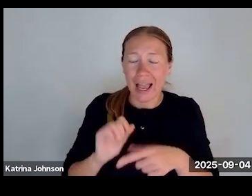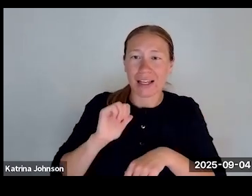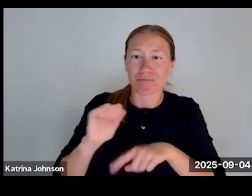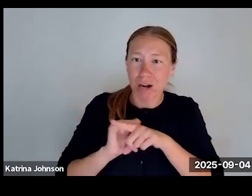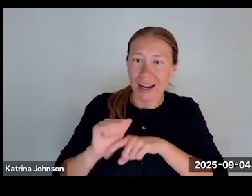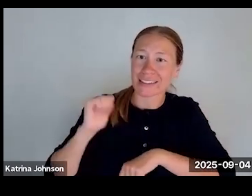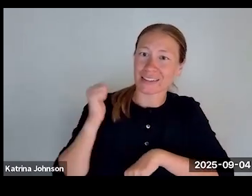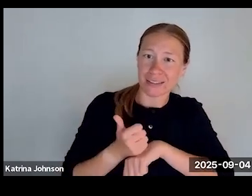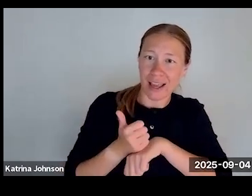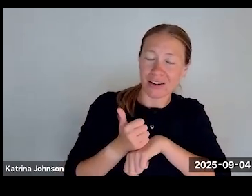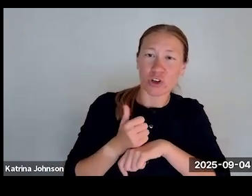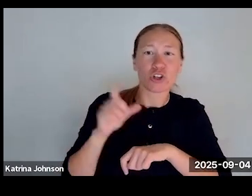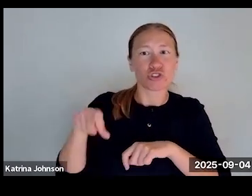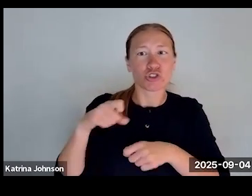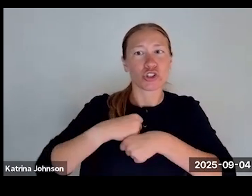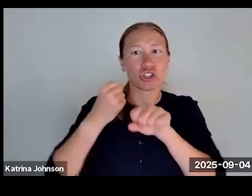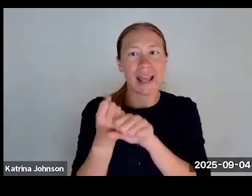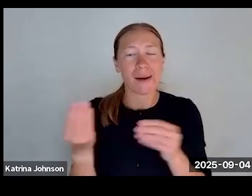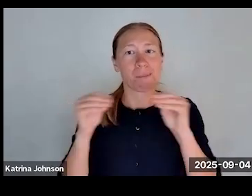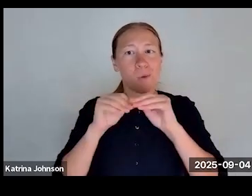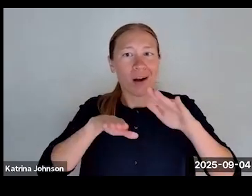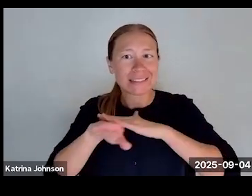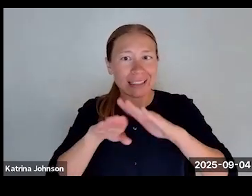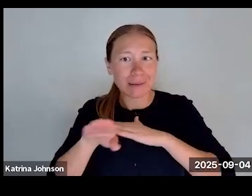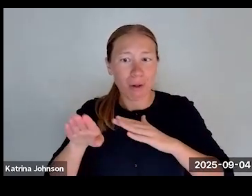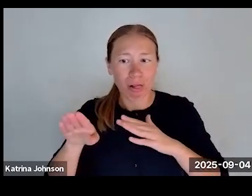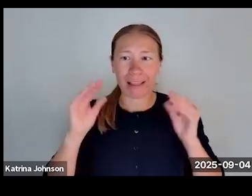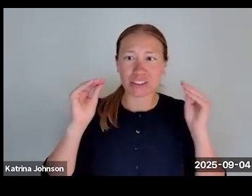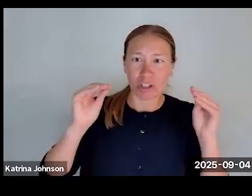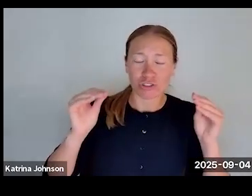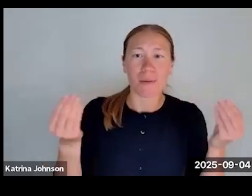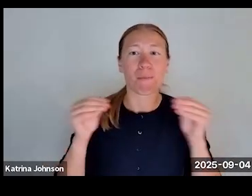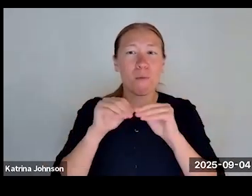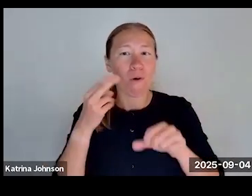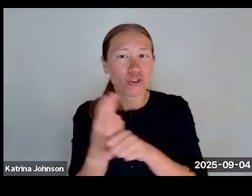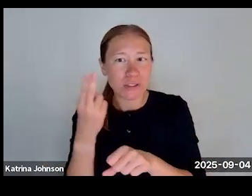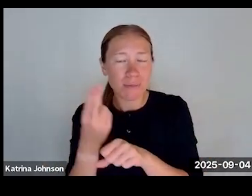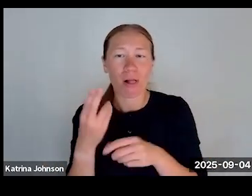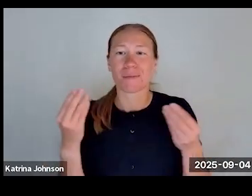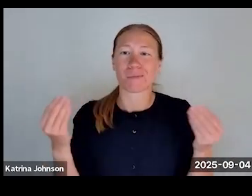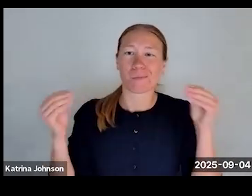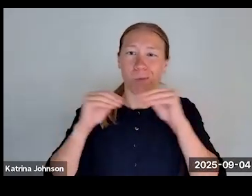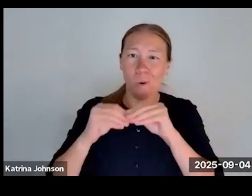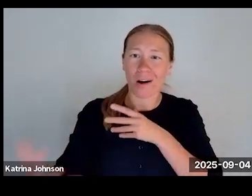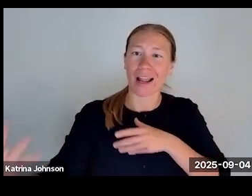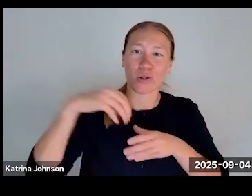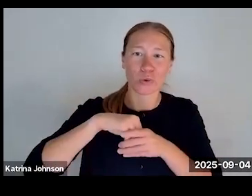make instruction more accessible, more usable, and more inclusive for all students.